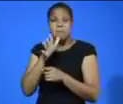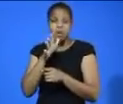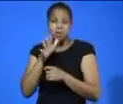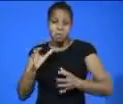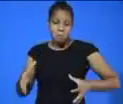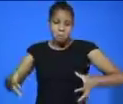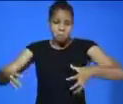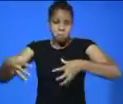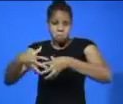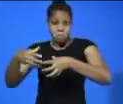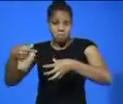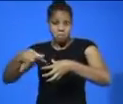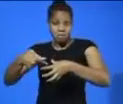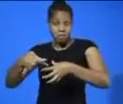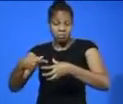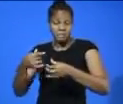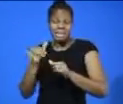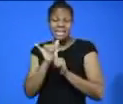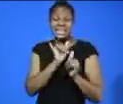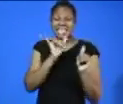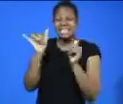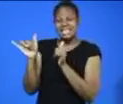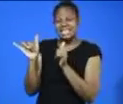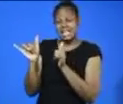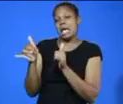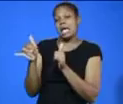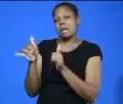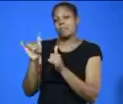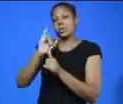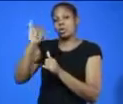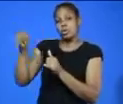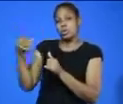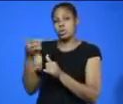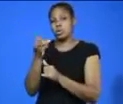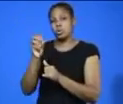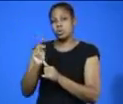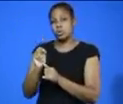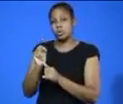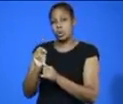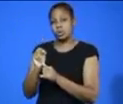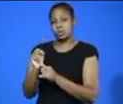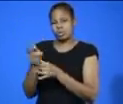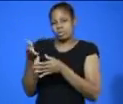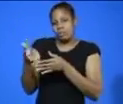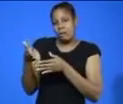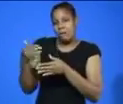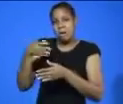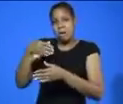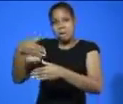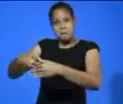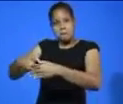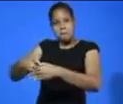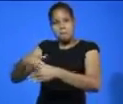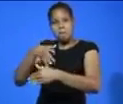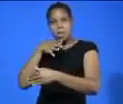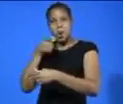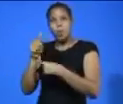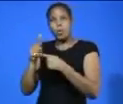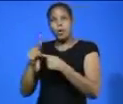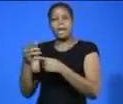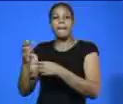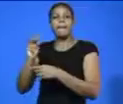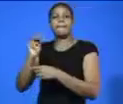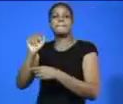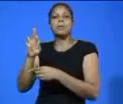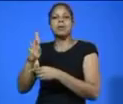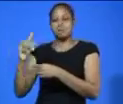same John who, whilst he was in his mother's womb, in the womb of Elizabeth, when Mary came up, the